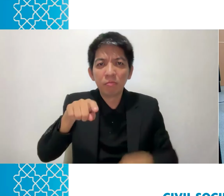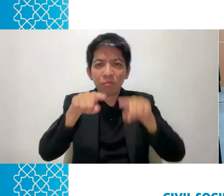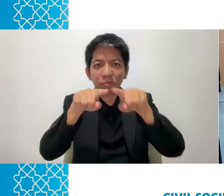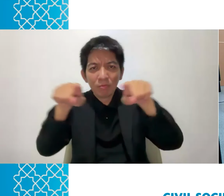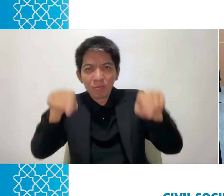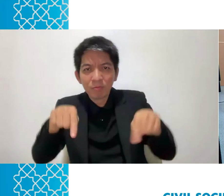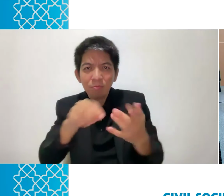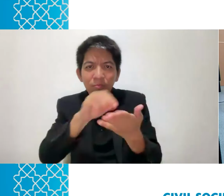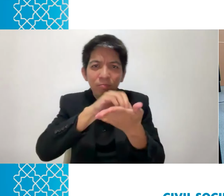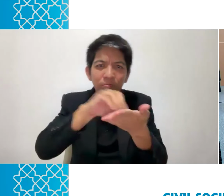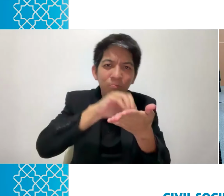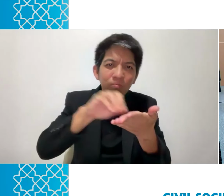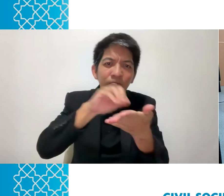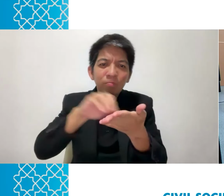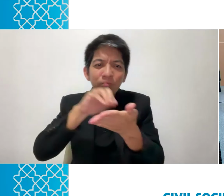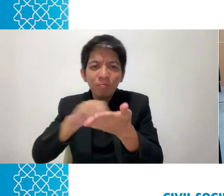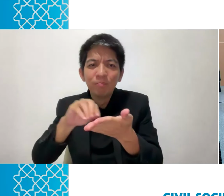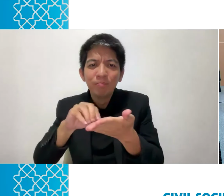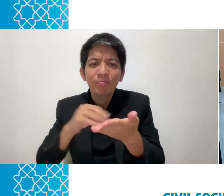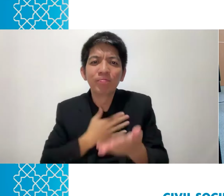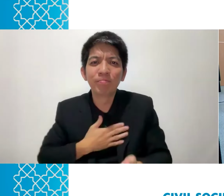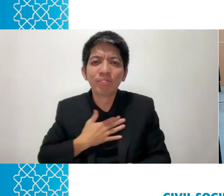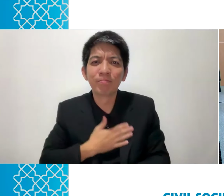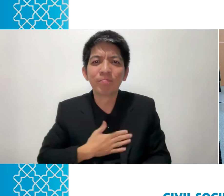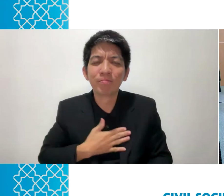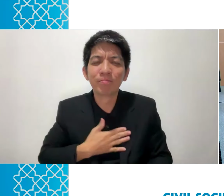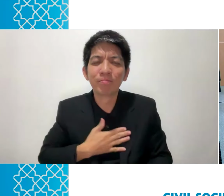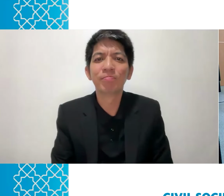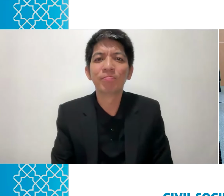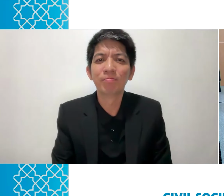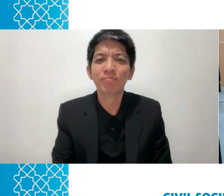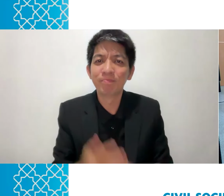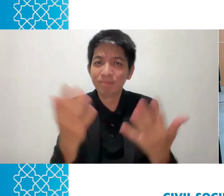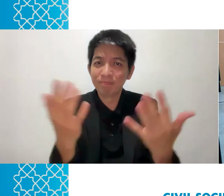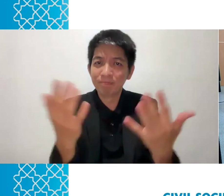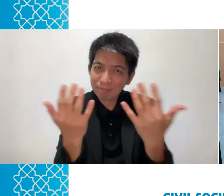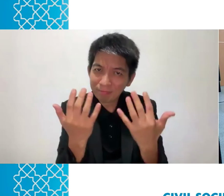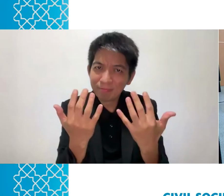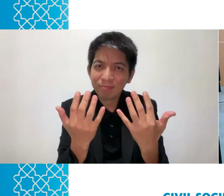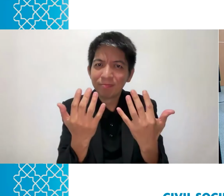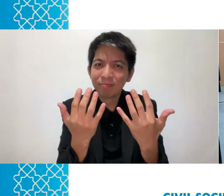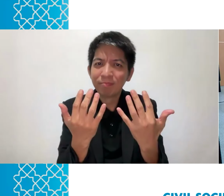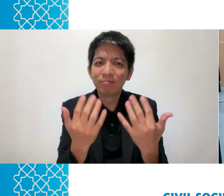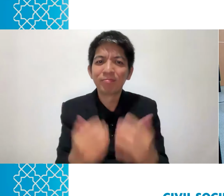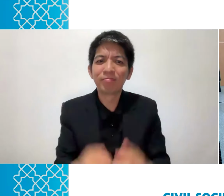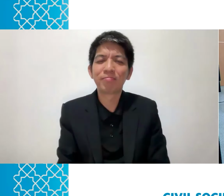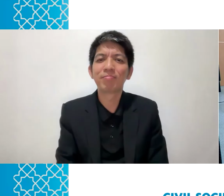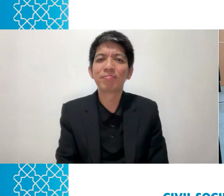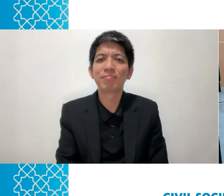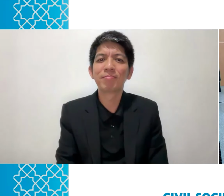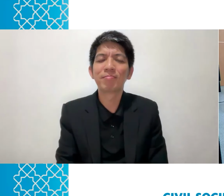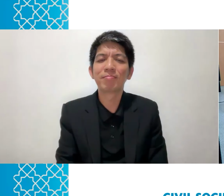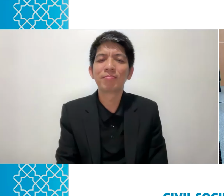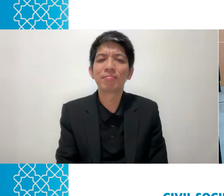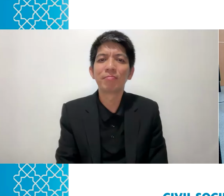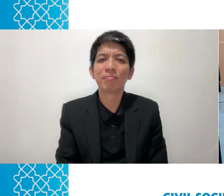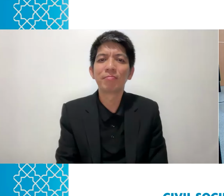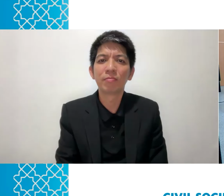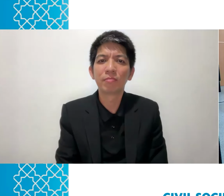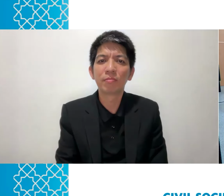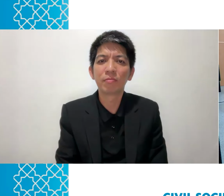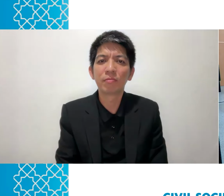So please take a minute to move forward into the different rows, and you will find some papers with different colors.